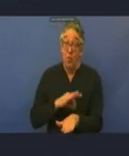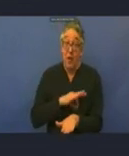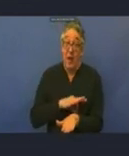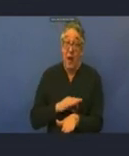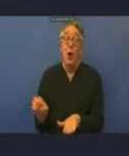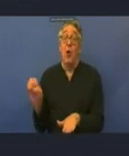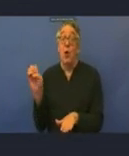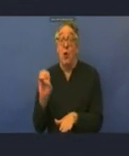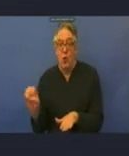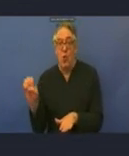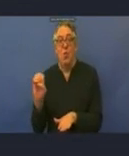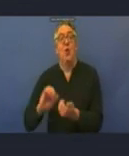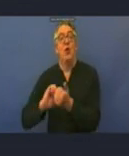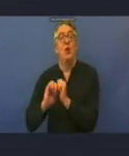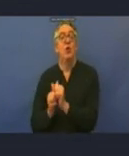The aim is to support